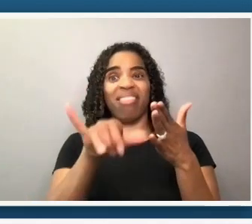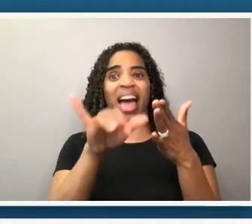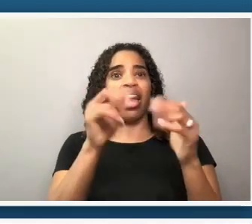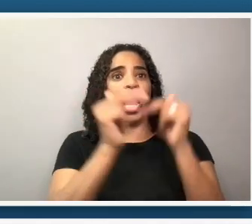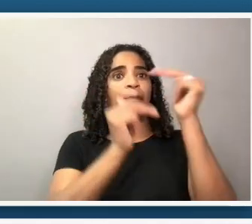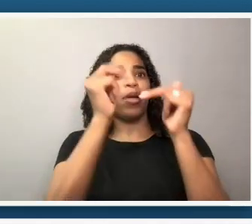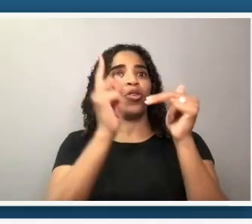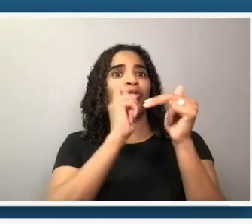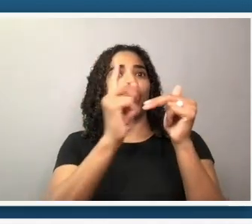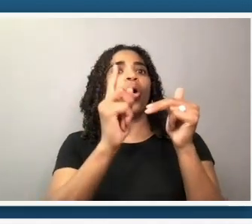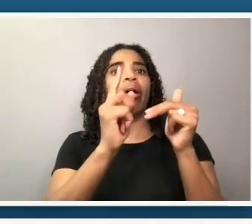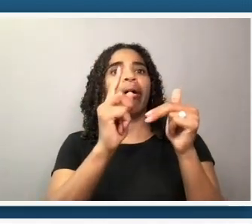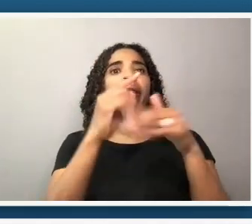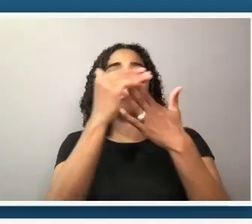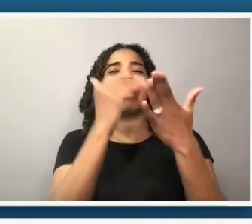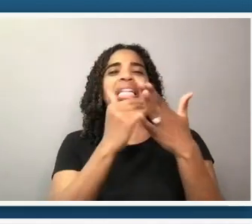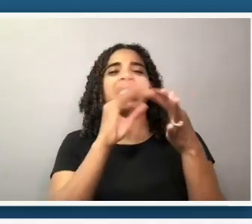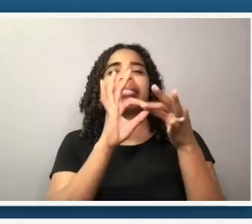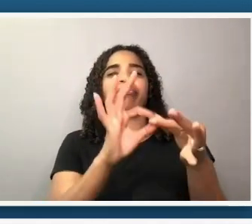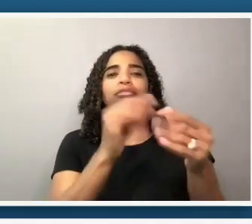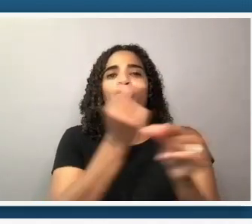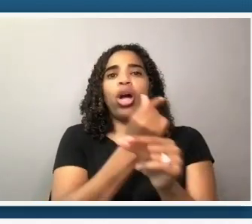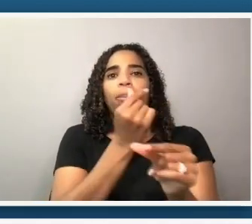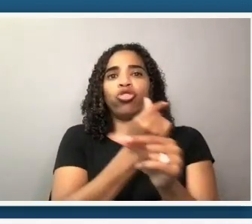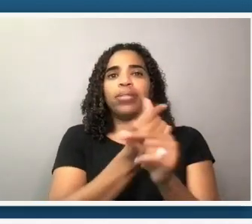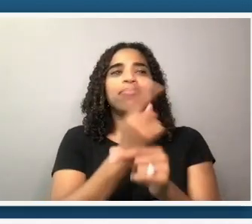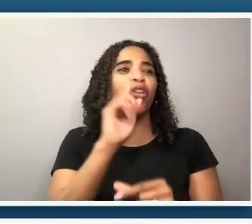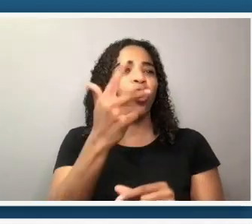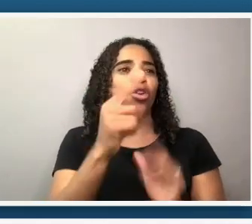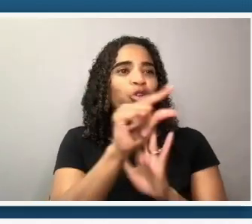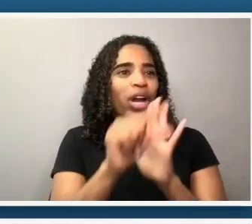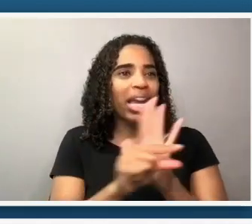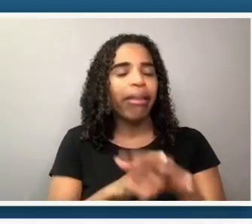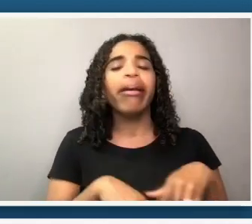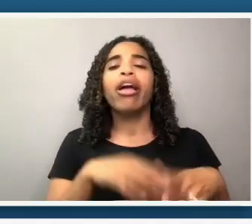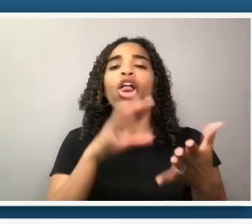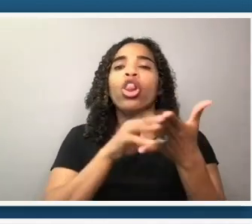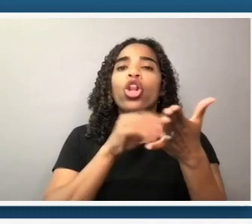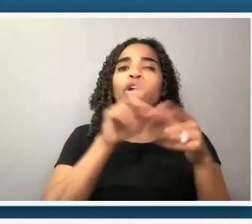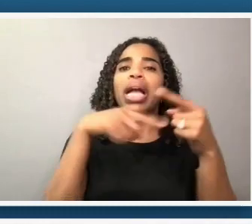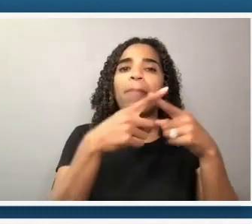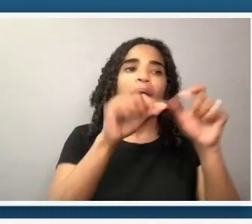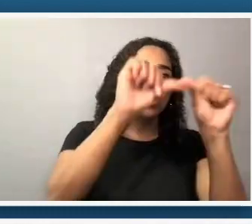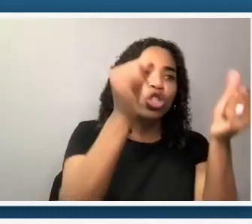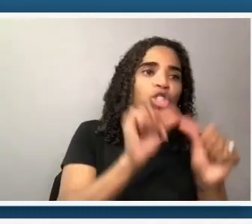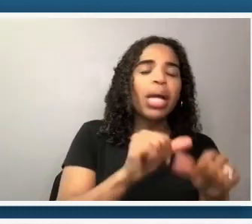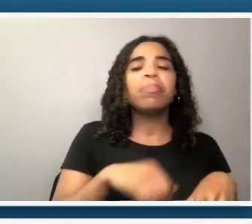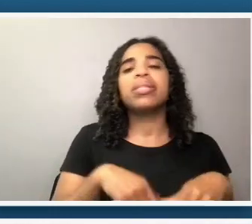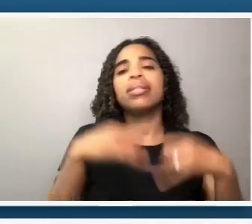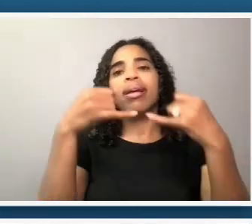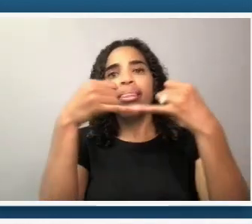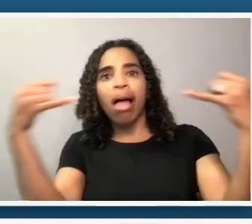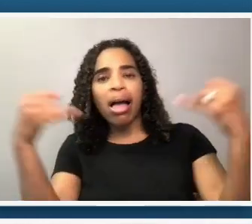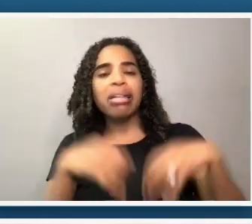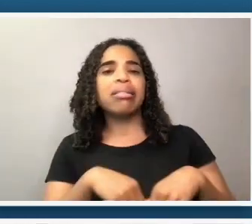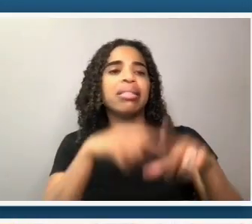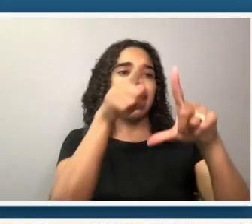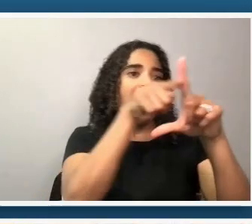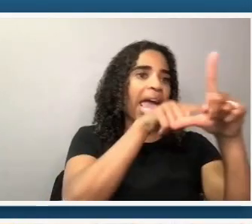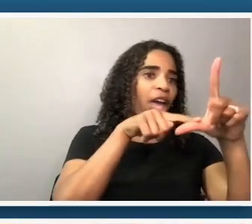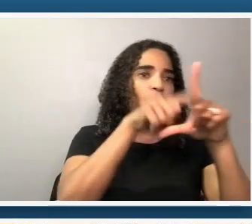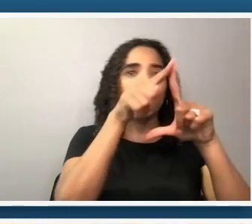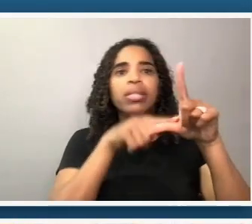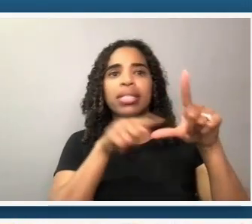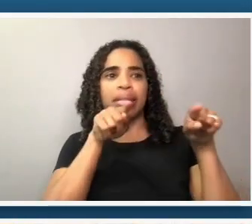unit within third grade. And we were learning about shapes and lines and angles and symmetry. And I went into the